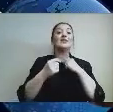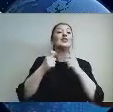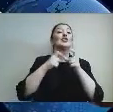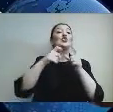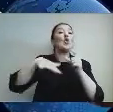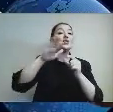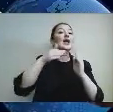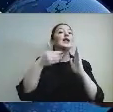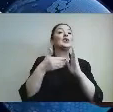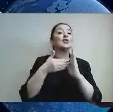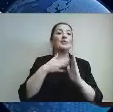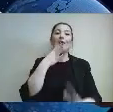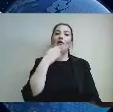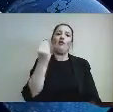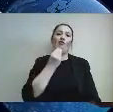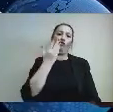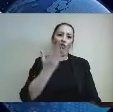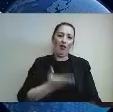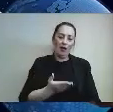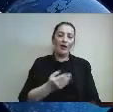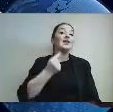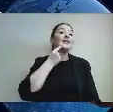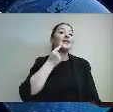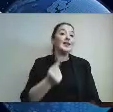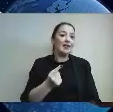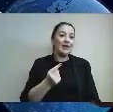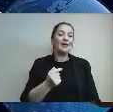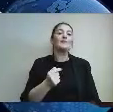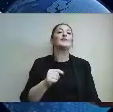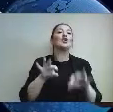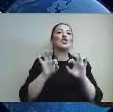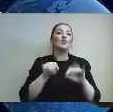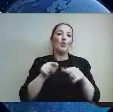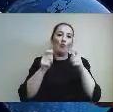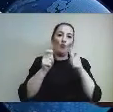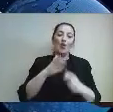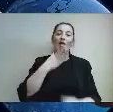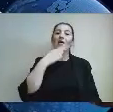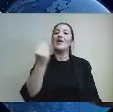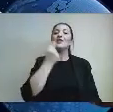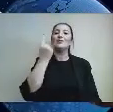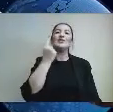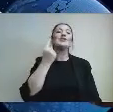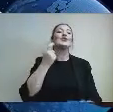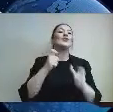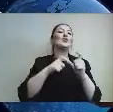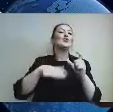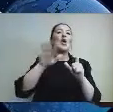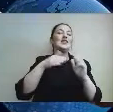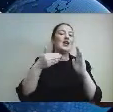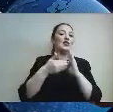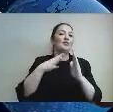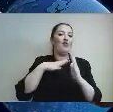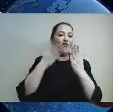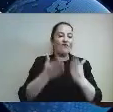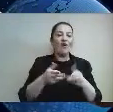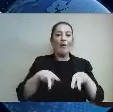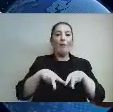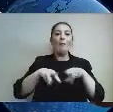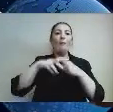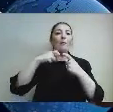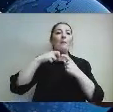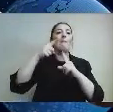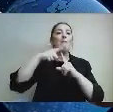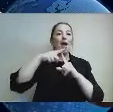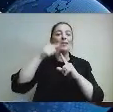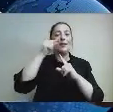a social entrepreneur here, Mert Karslıoğlu, Bahçeşehir University's Computer